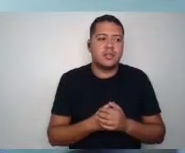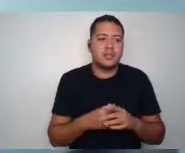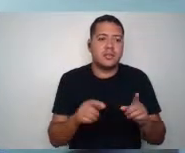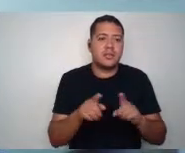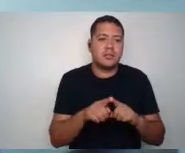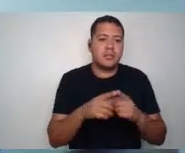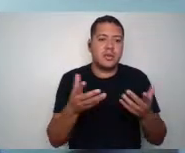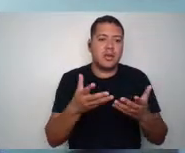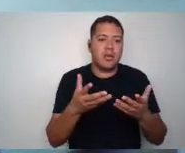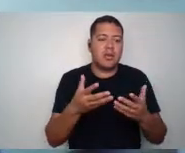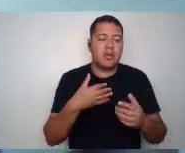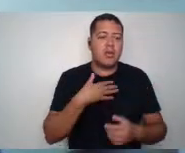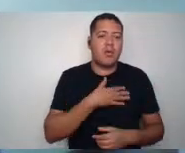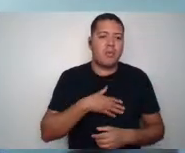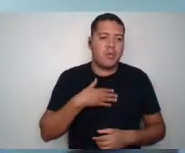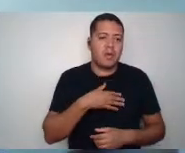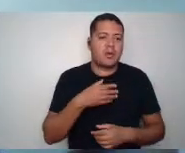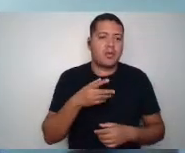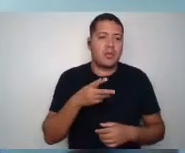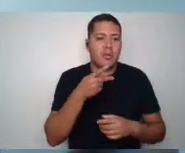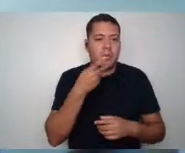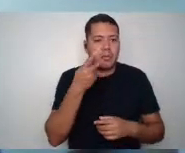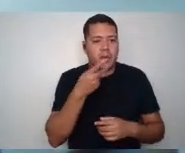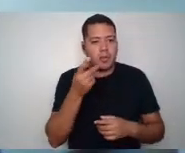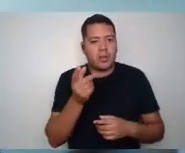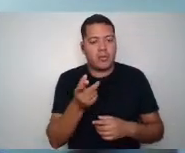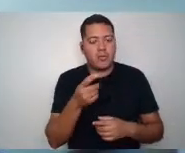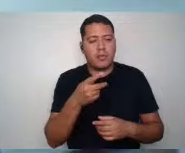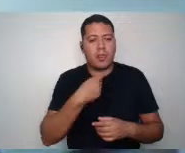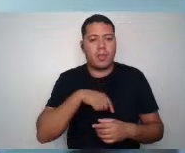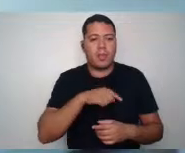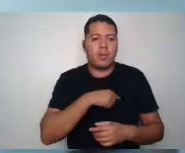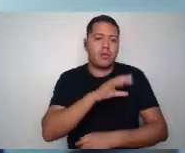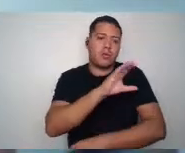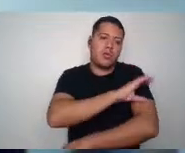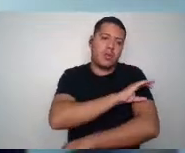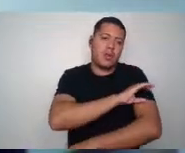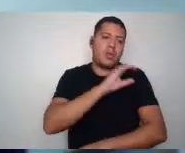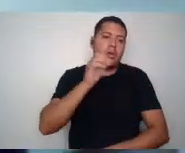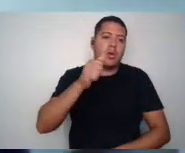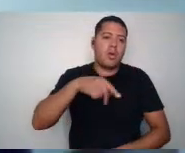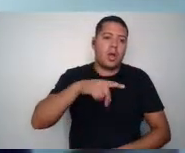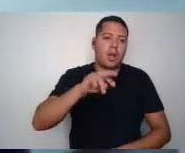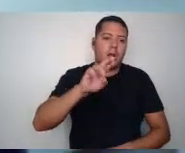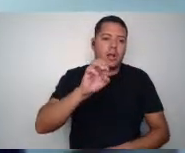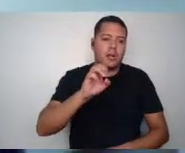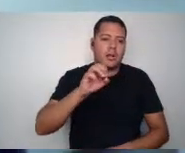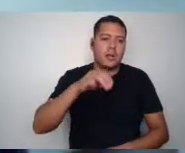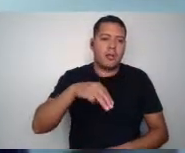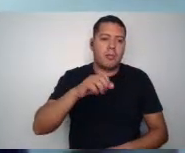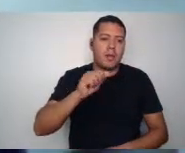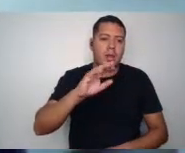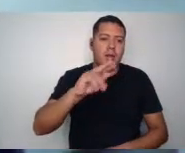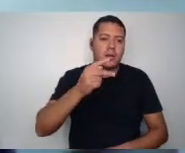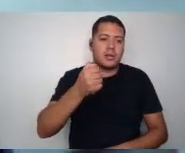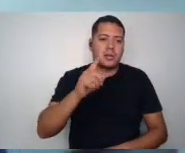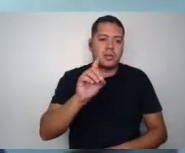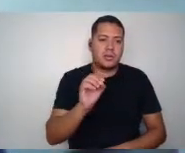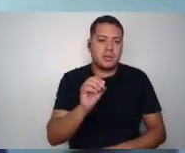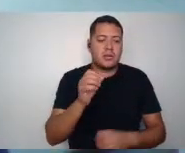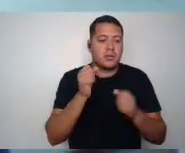I pass the floor to our coordinator, André Machado Cavalcante, so he